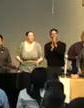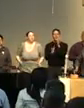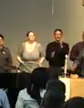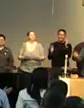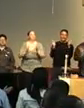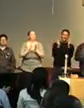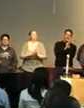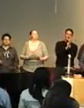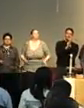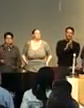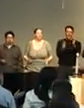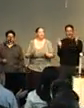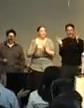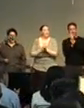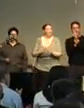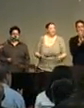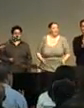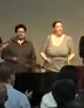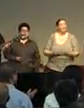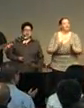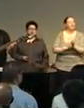beet in this